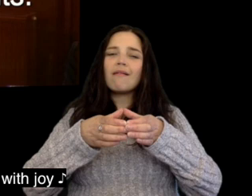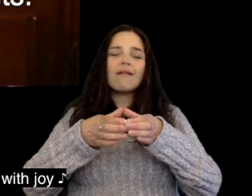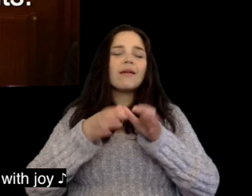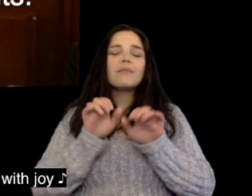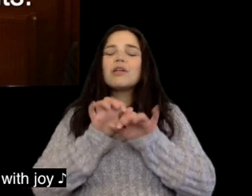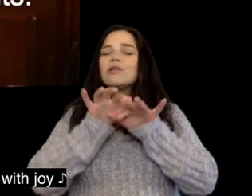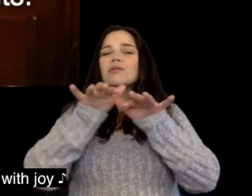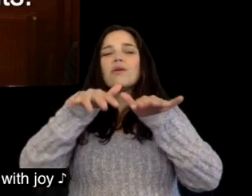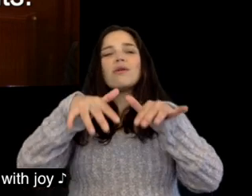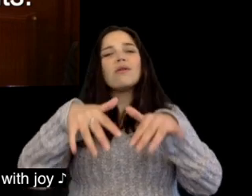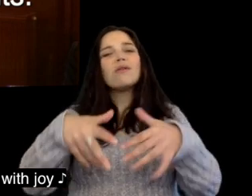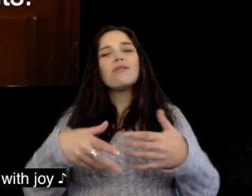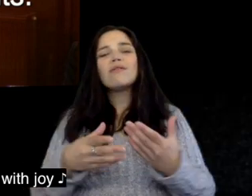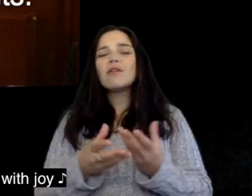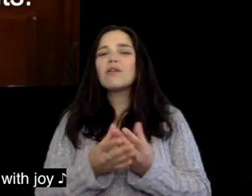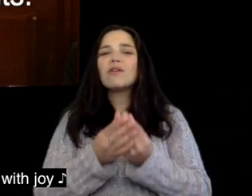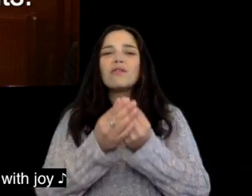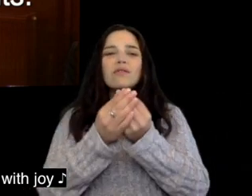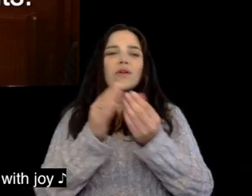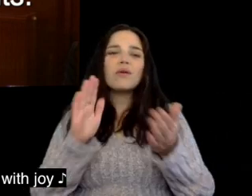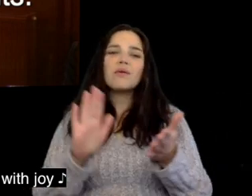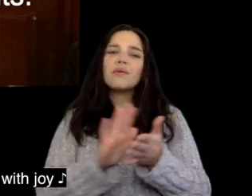my cup, it